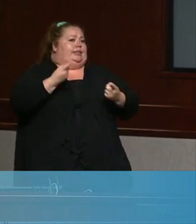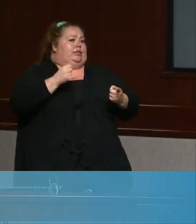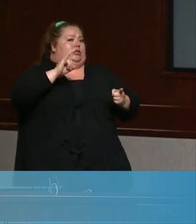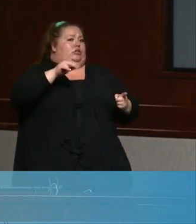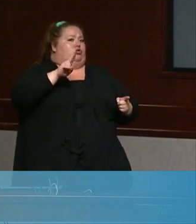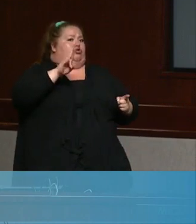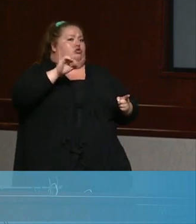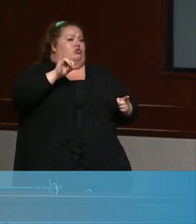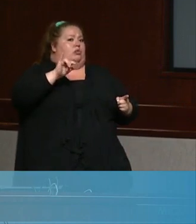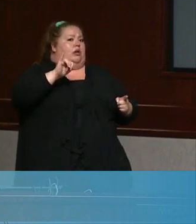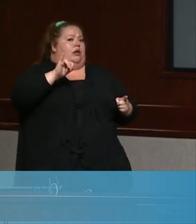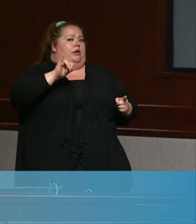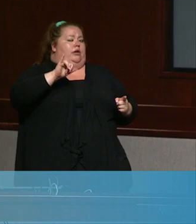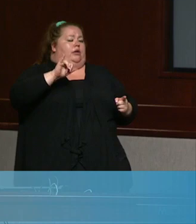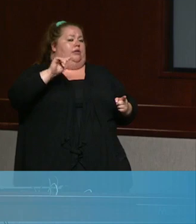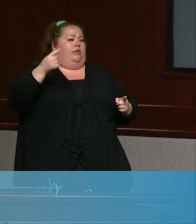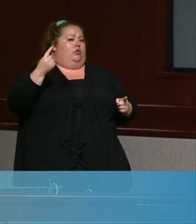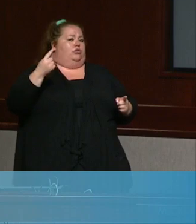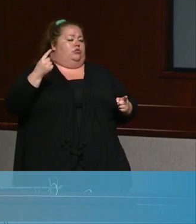1st, and with